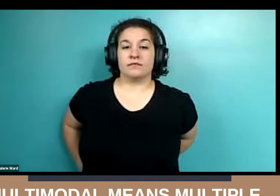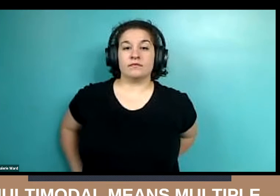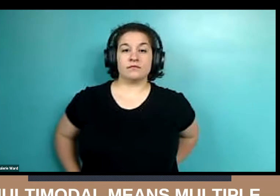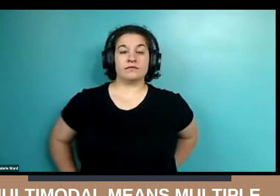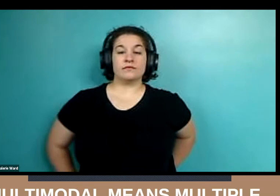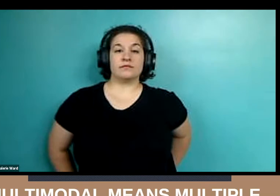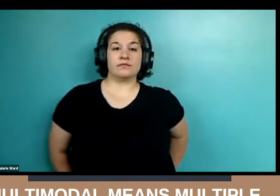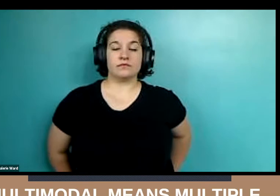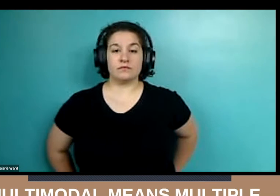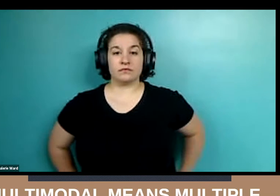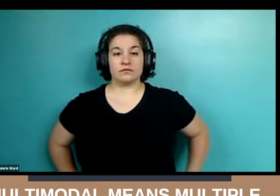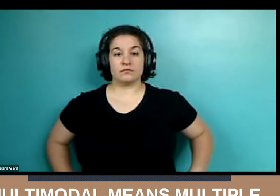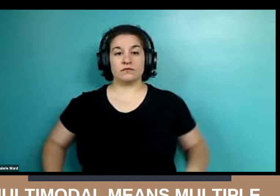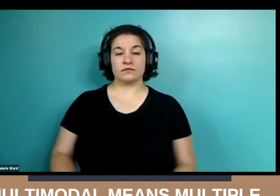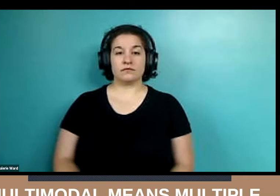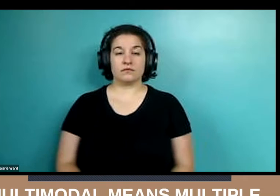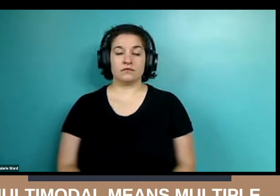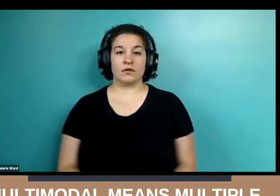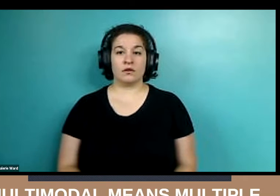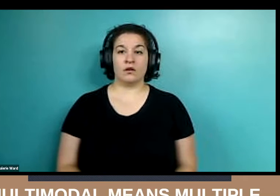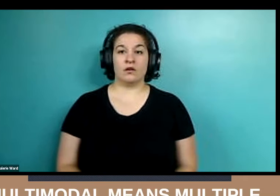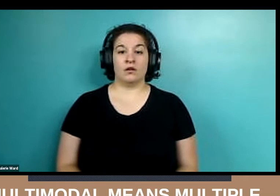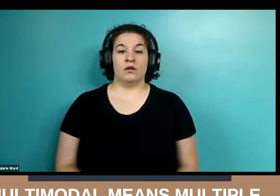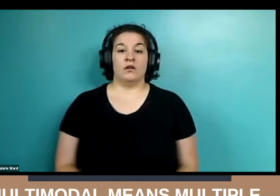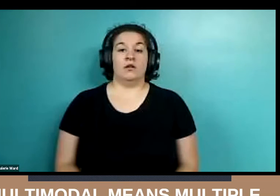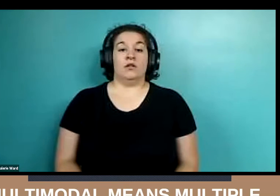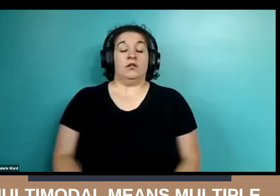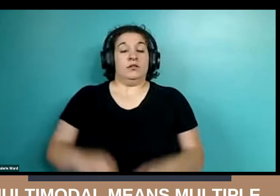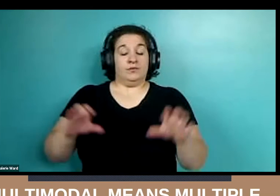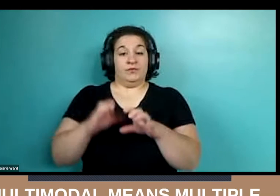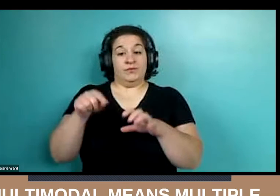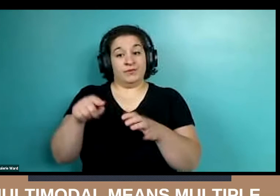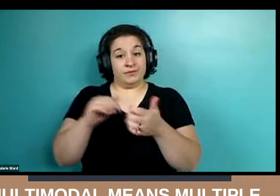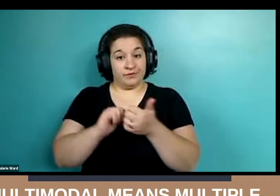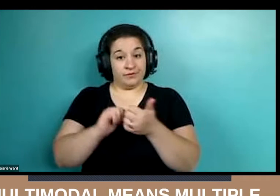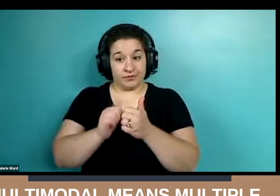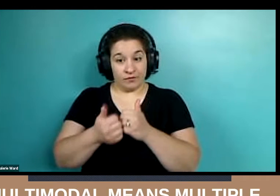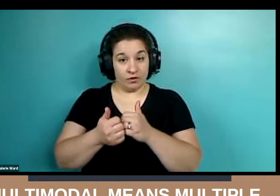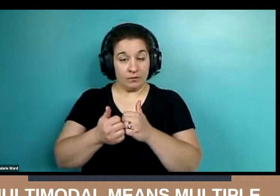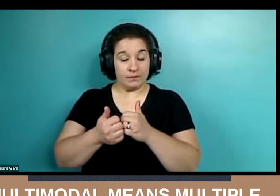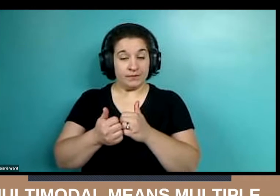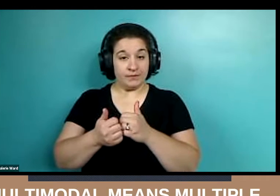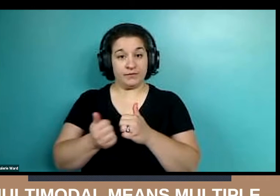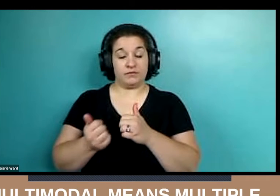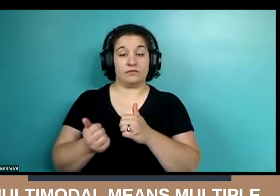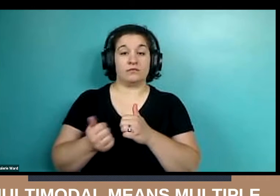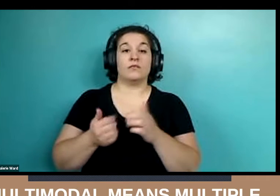And really, the way that we've done this, and we've touched on this some, is through